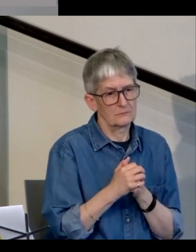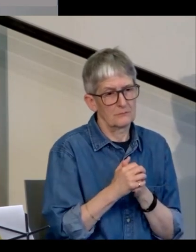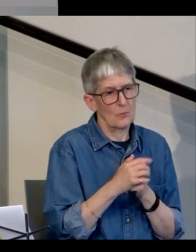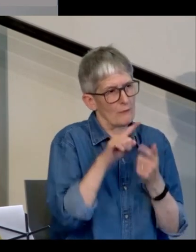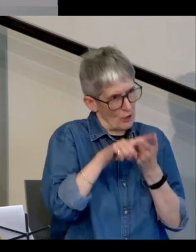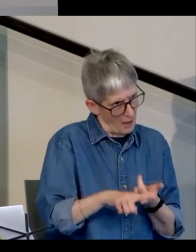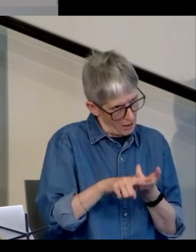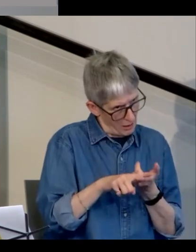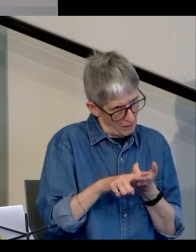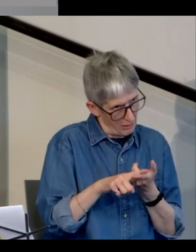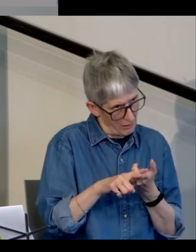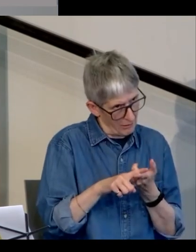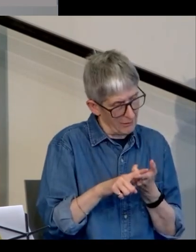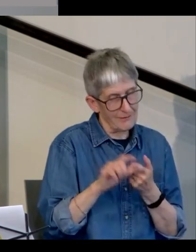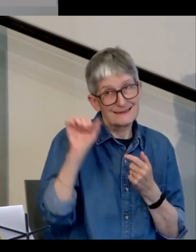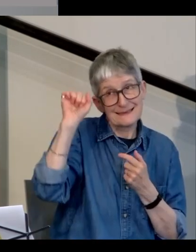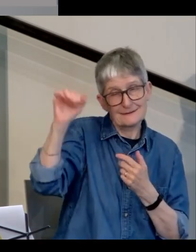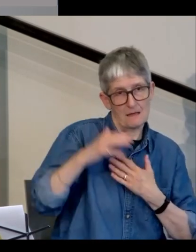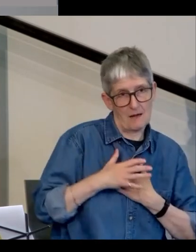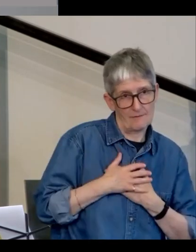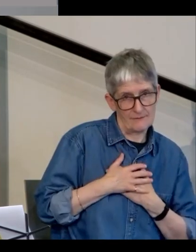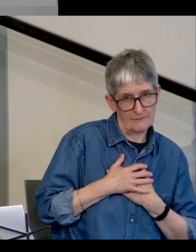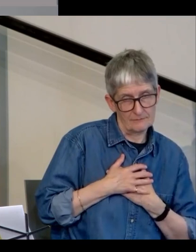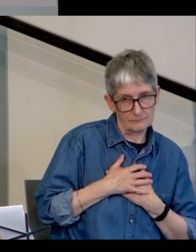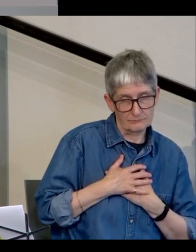rely on the love God has for us.